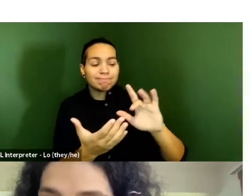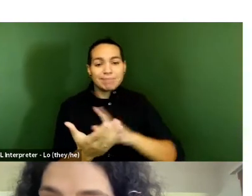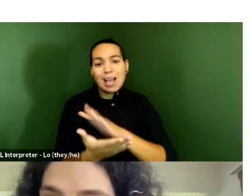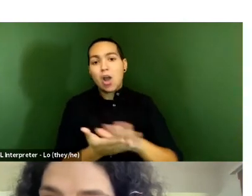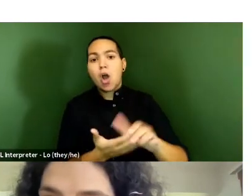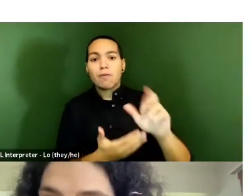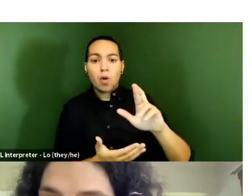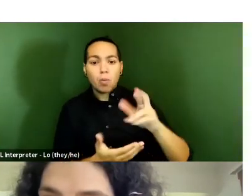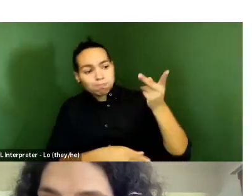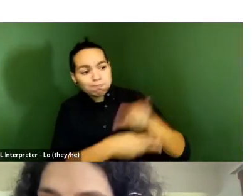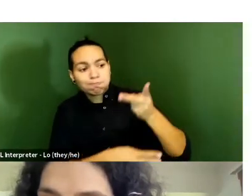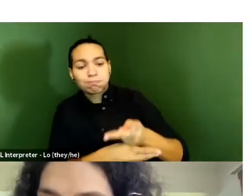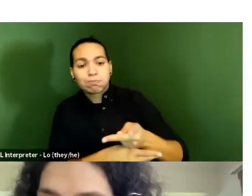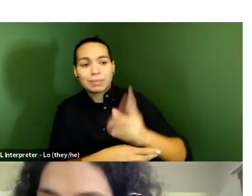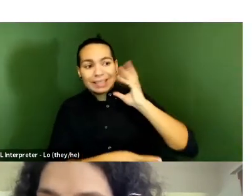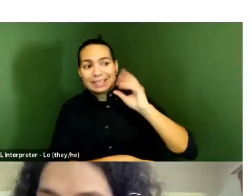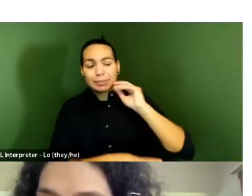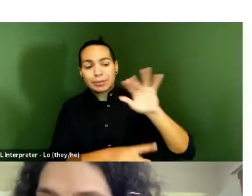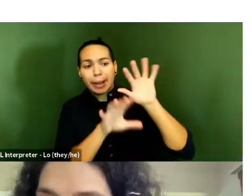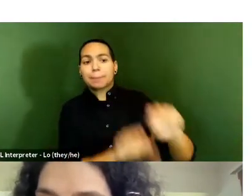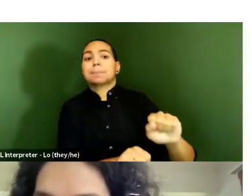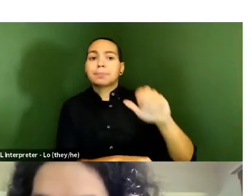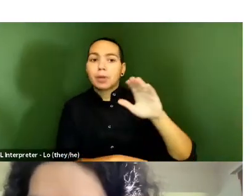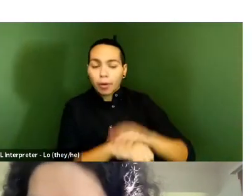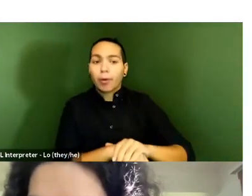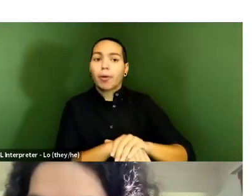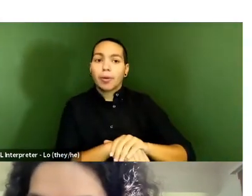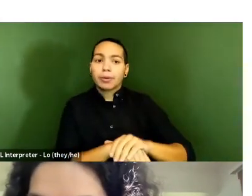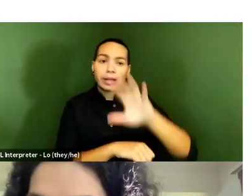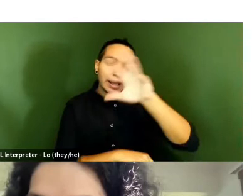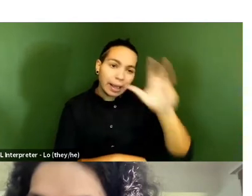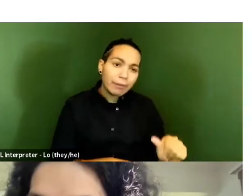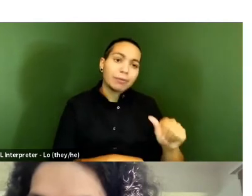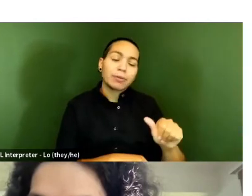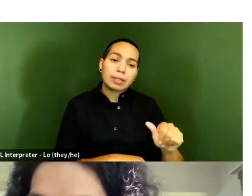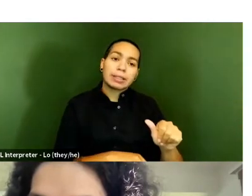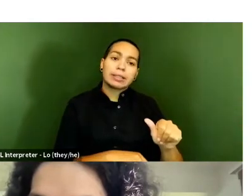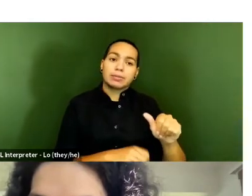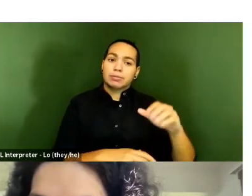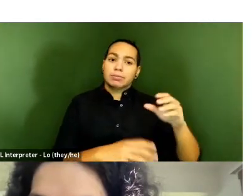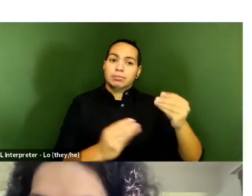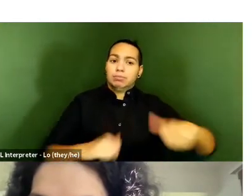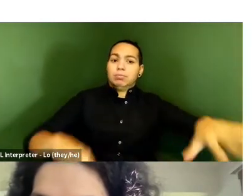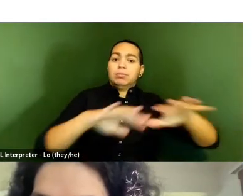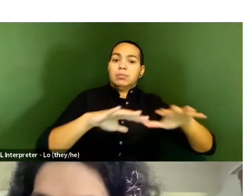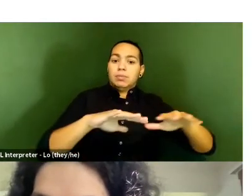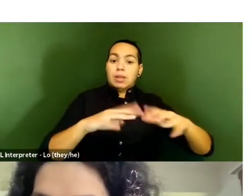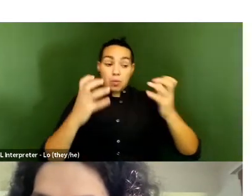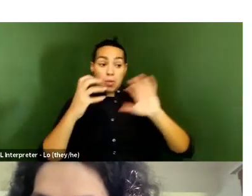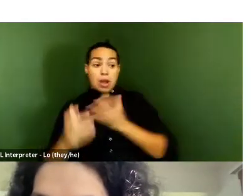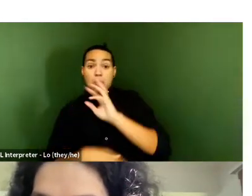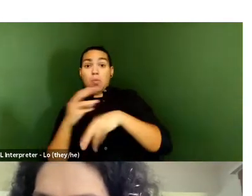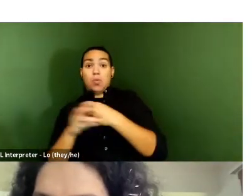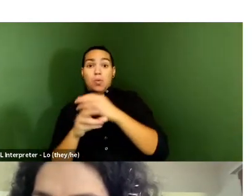continent? May this world's population be, I don't understand, may this world's population become a better one. And once